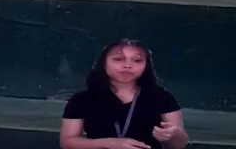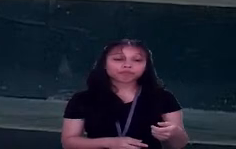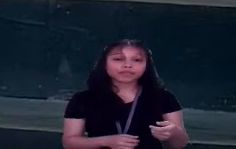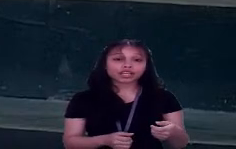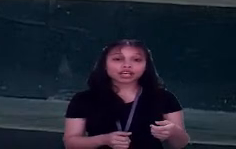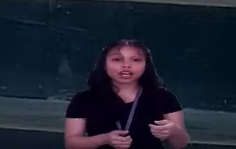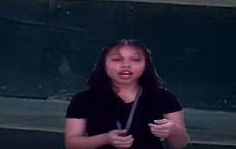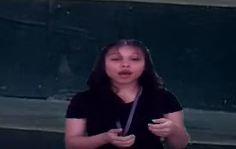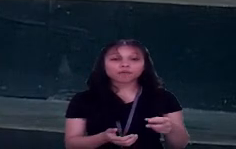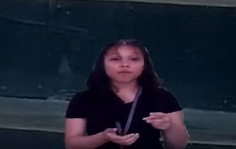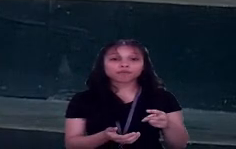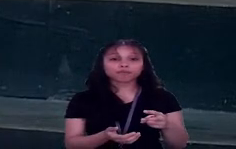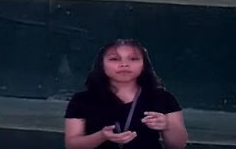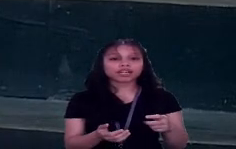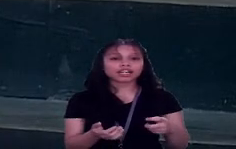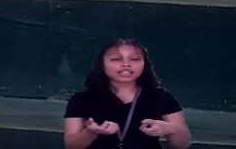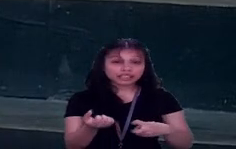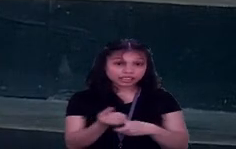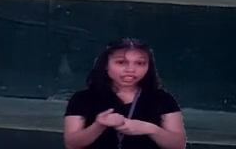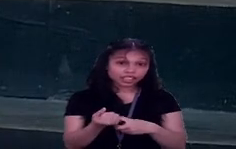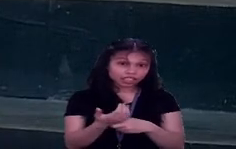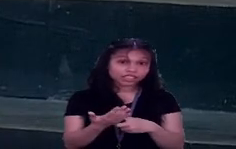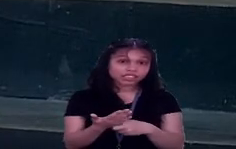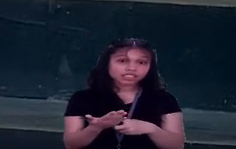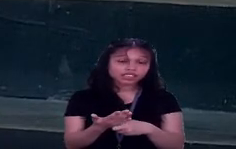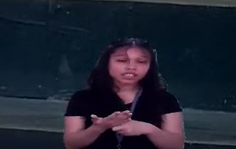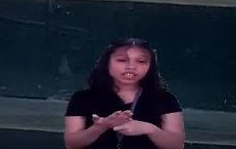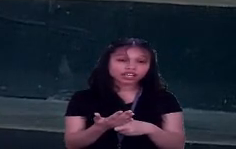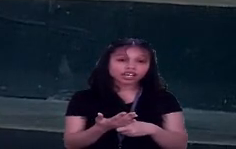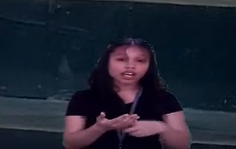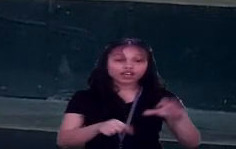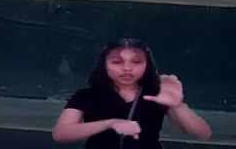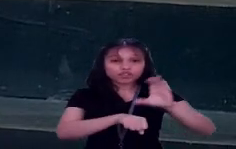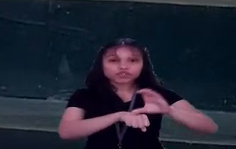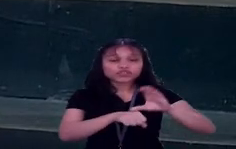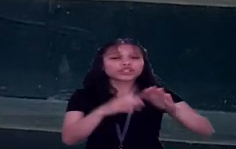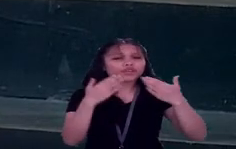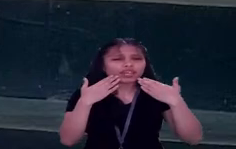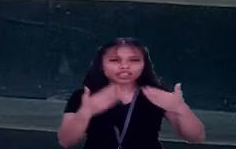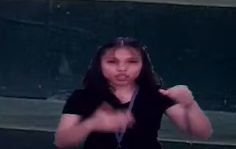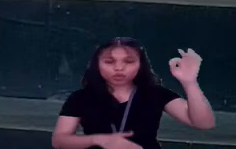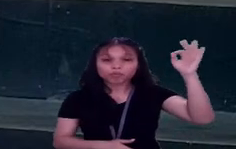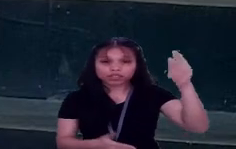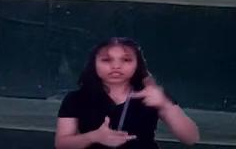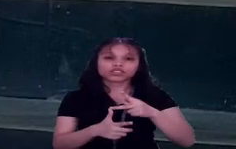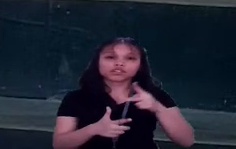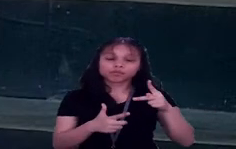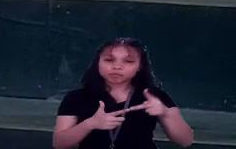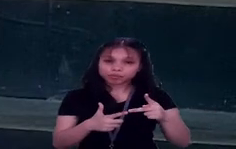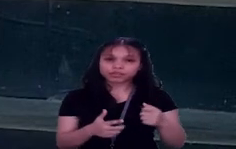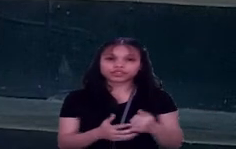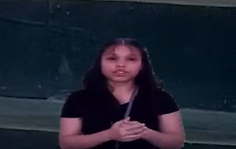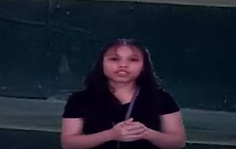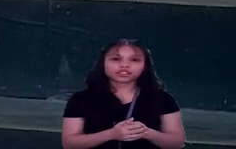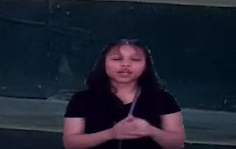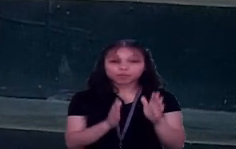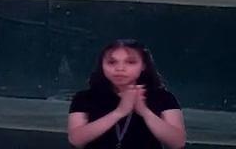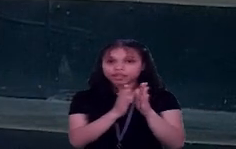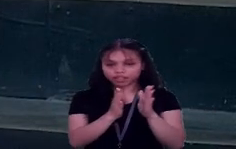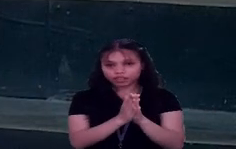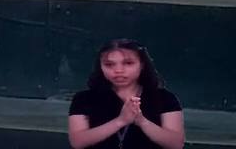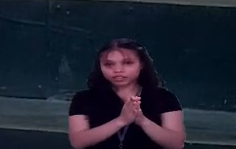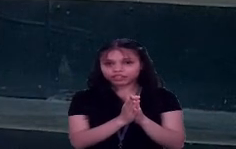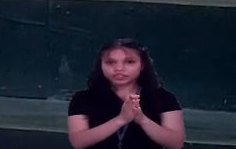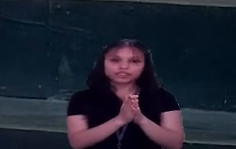and we would like to express our gratitude to the churches and pastors that partnering with us, praying for us, and supporting